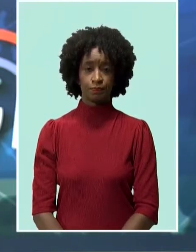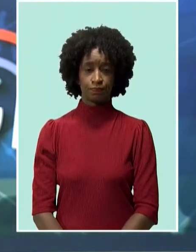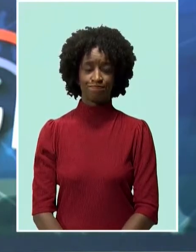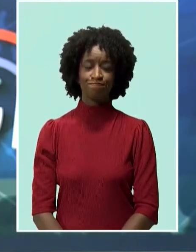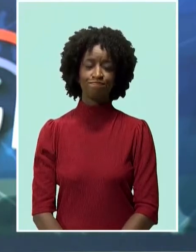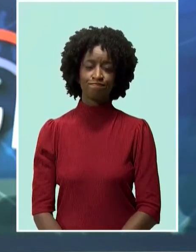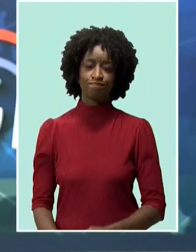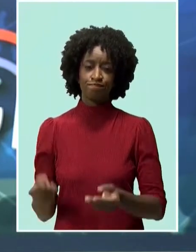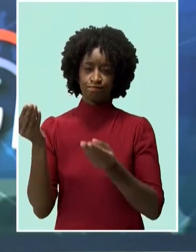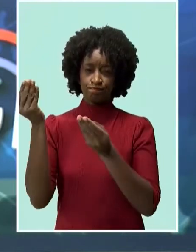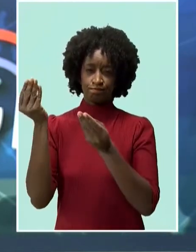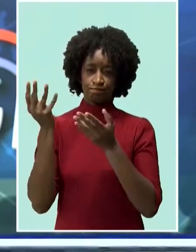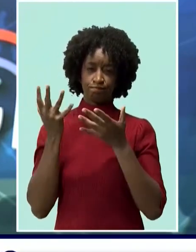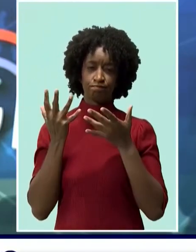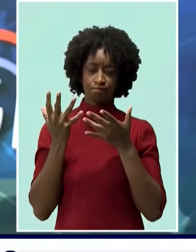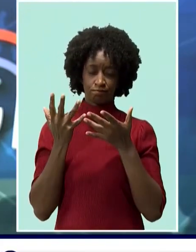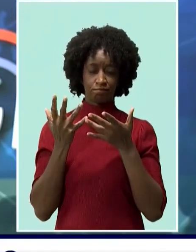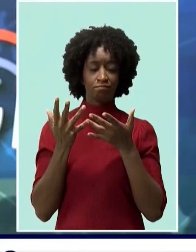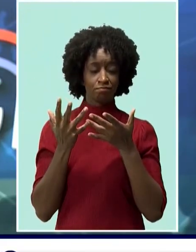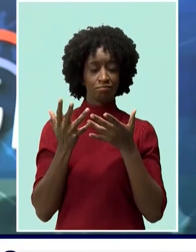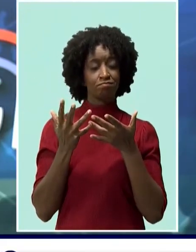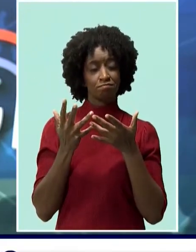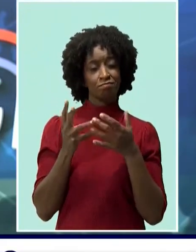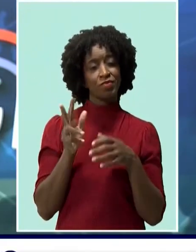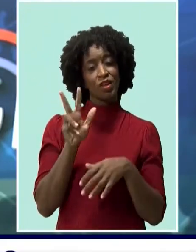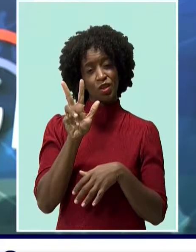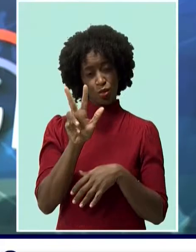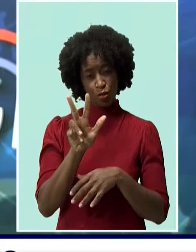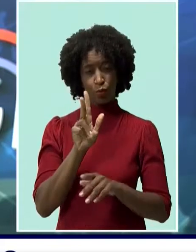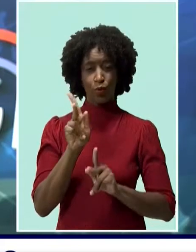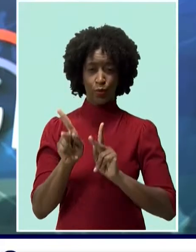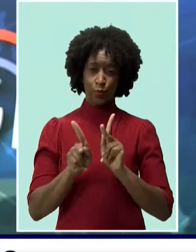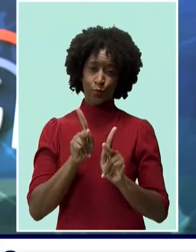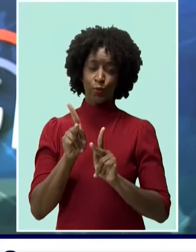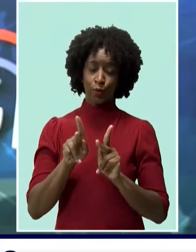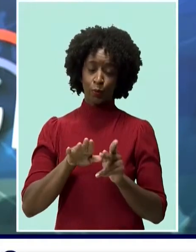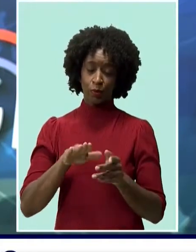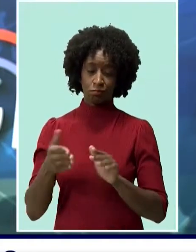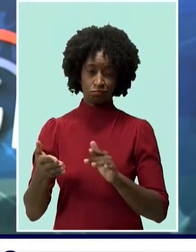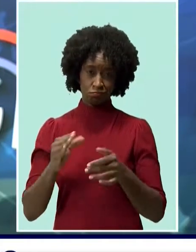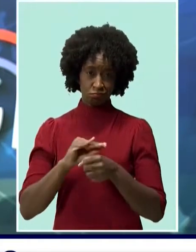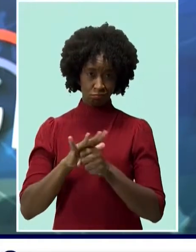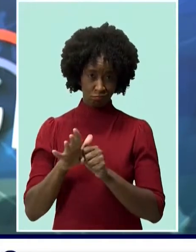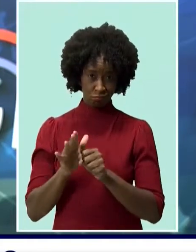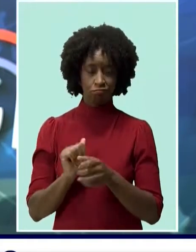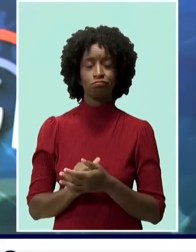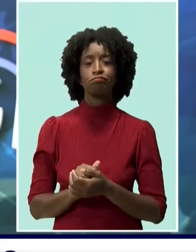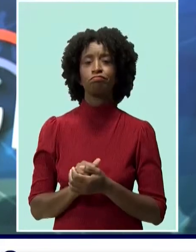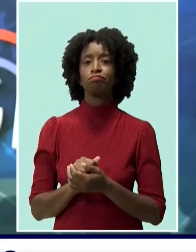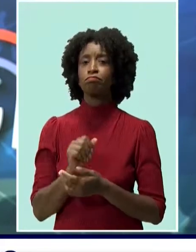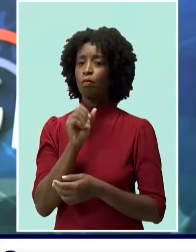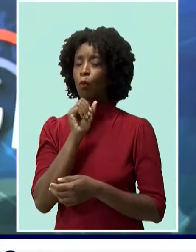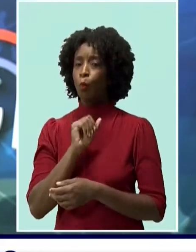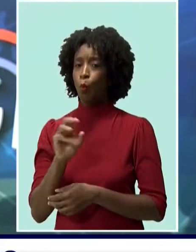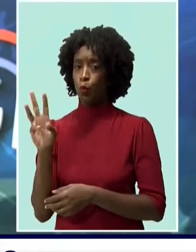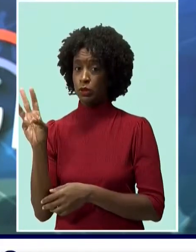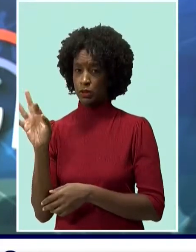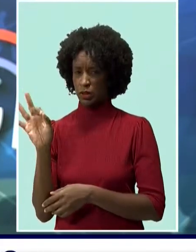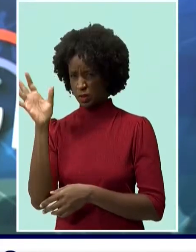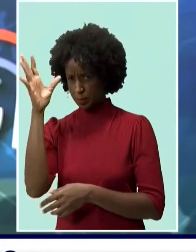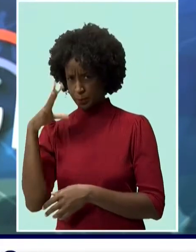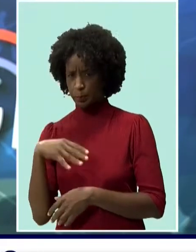sad news tonight that 3 more Barbadians have lost their lives to COVID-19. 2 of them, a 69-year-old man